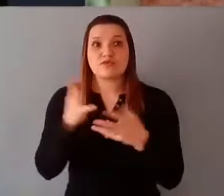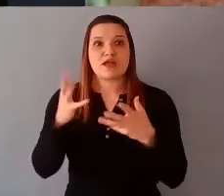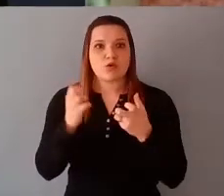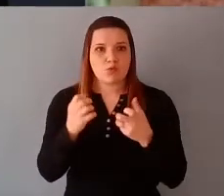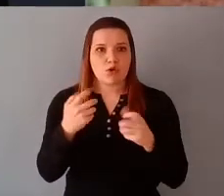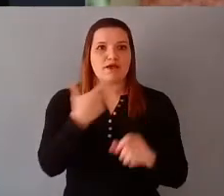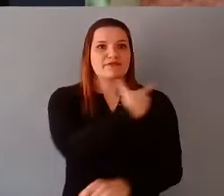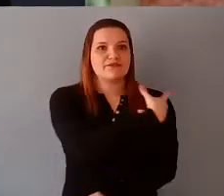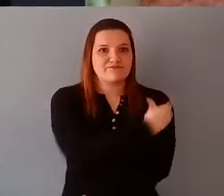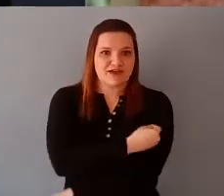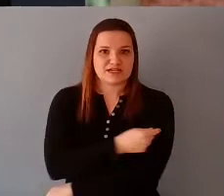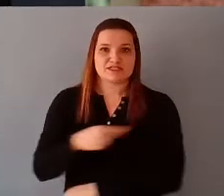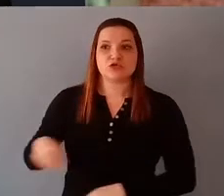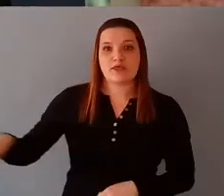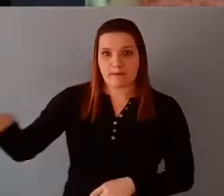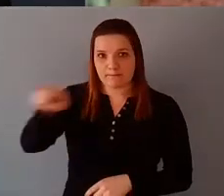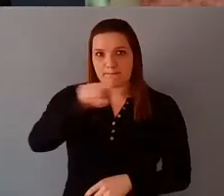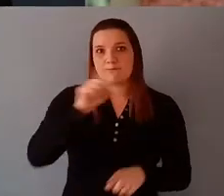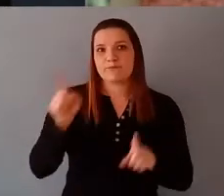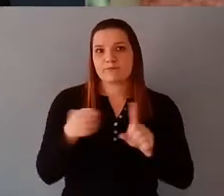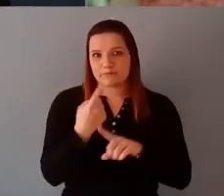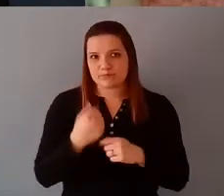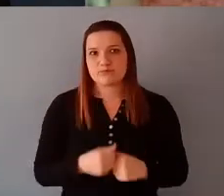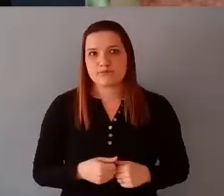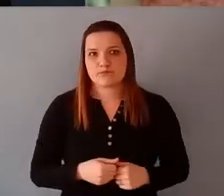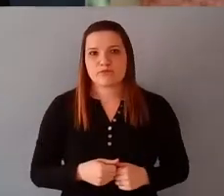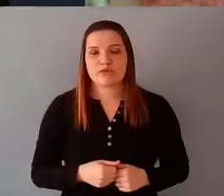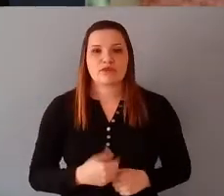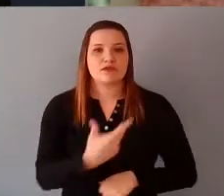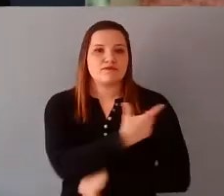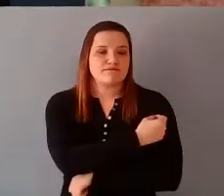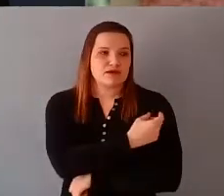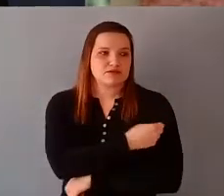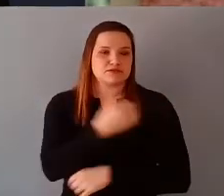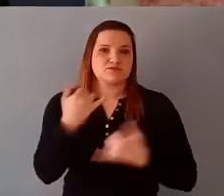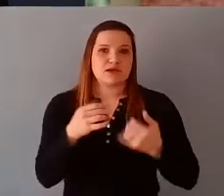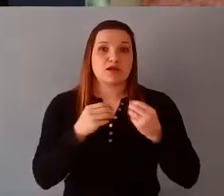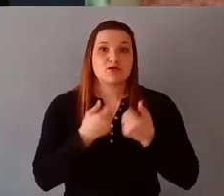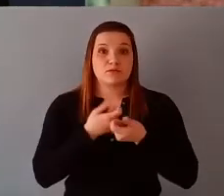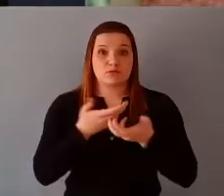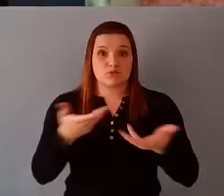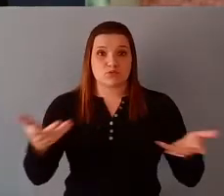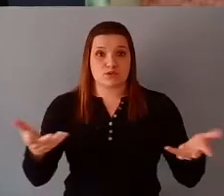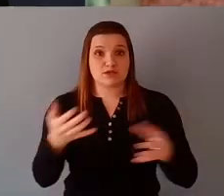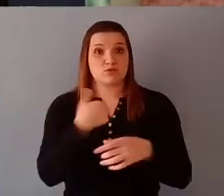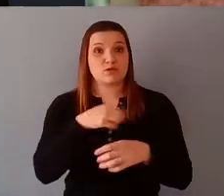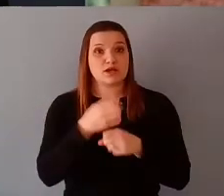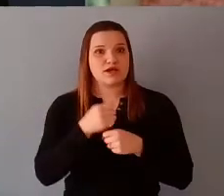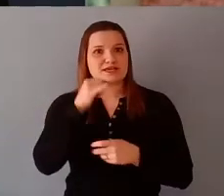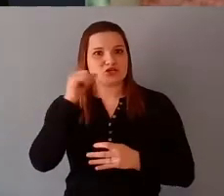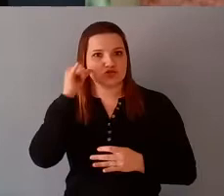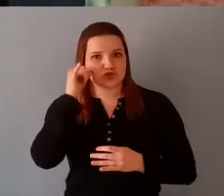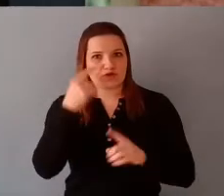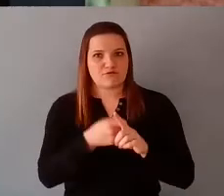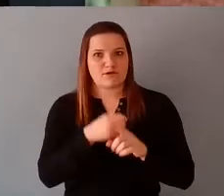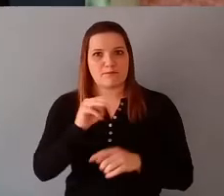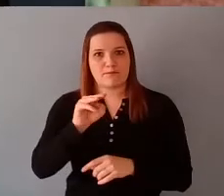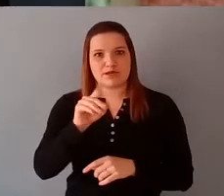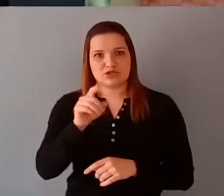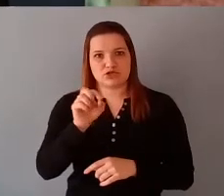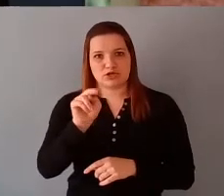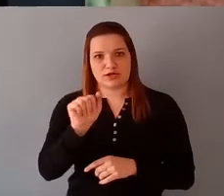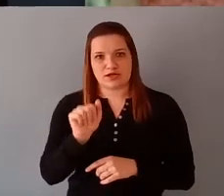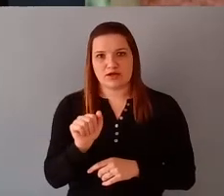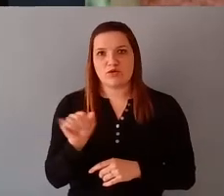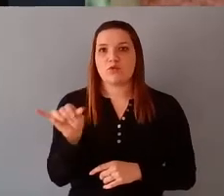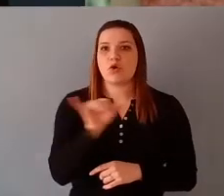to go to them. And so the vaccines that are being released that we just got yesterday and that will come from Moderna will